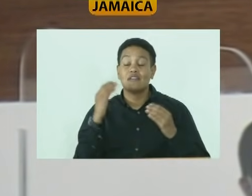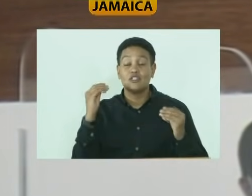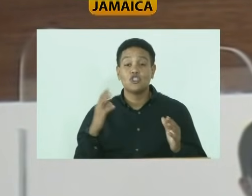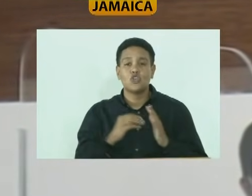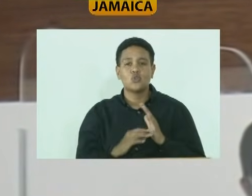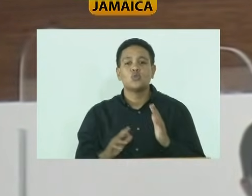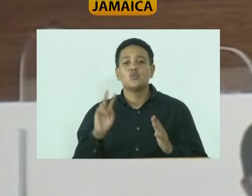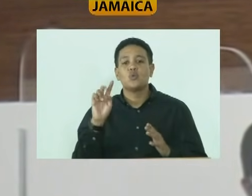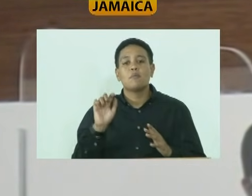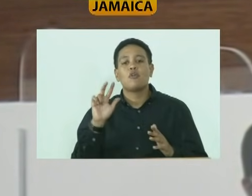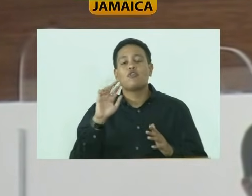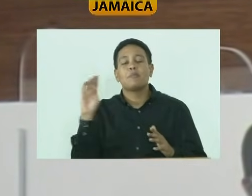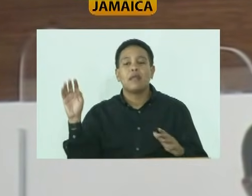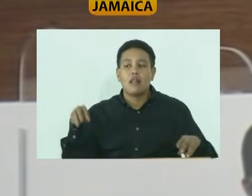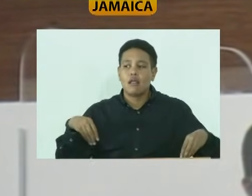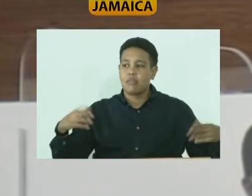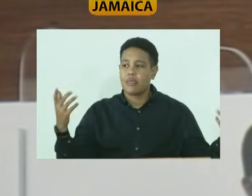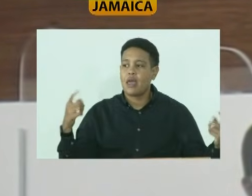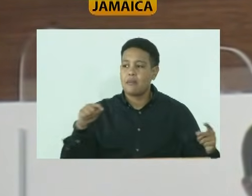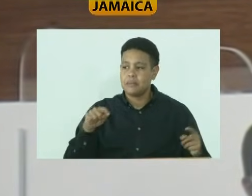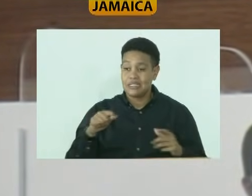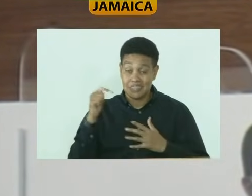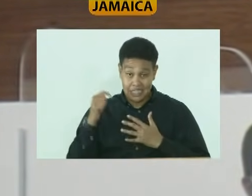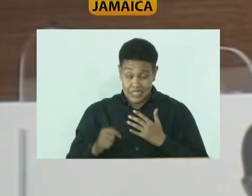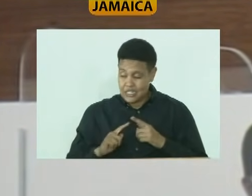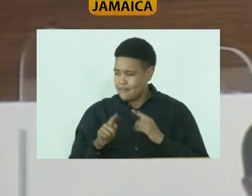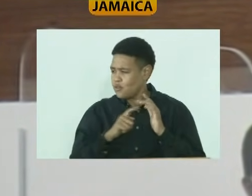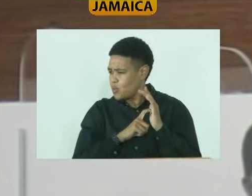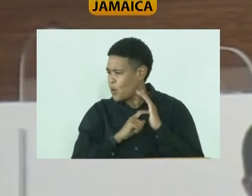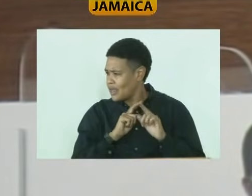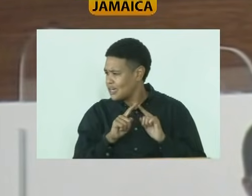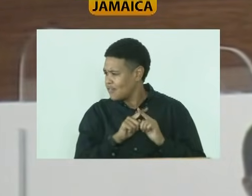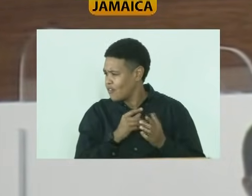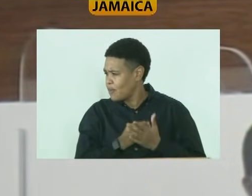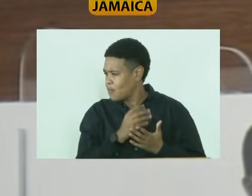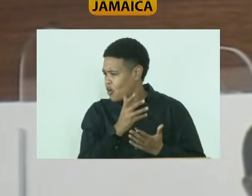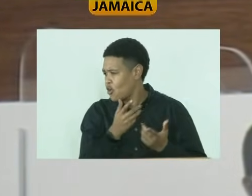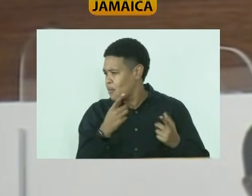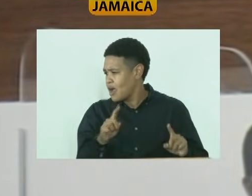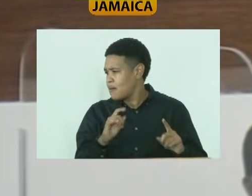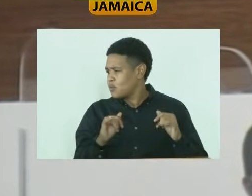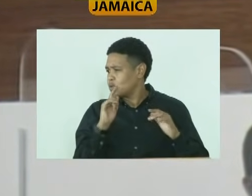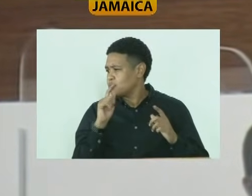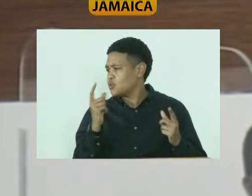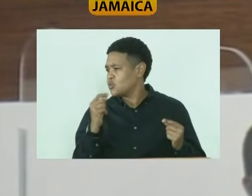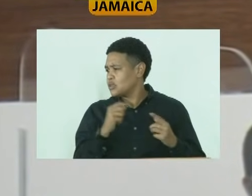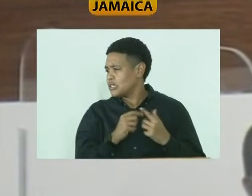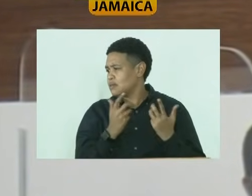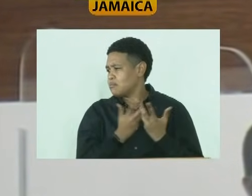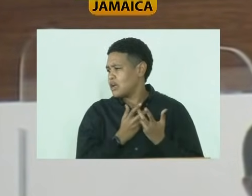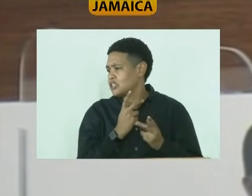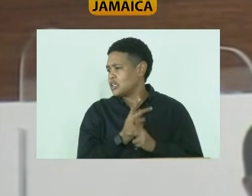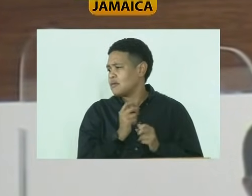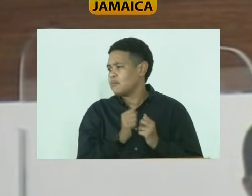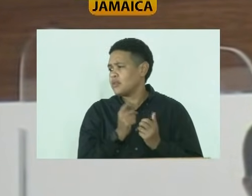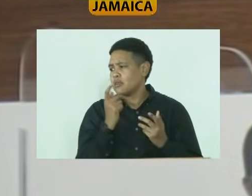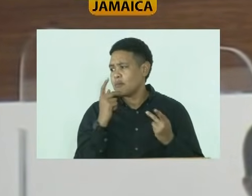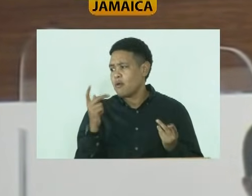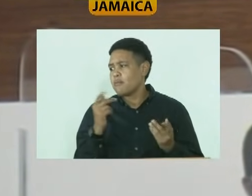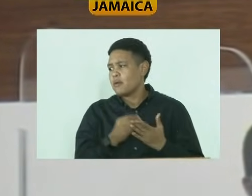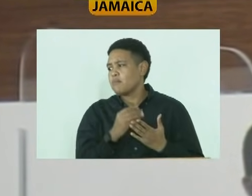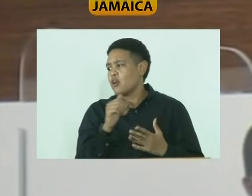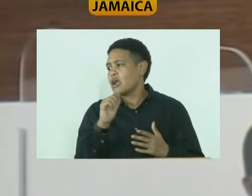billion. These initiatives require significant procurement, which must be carried out in keeping with the Public Procurement